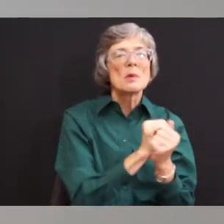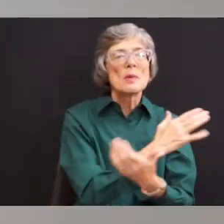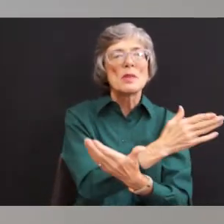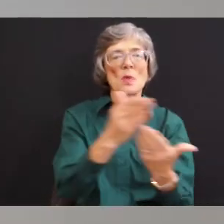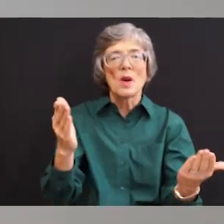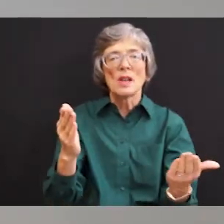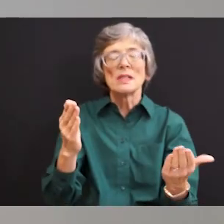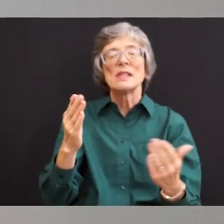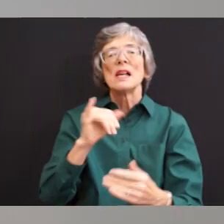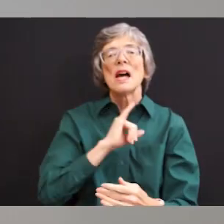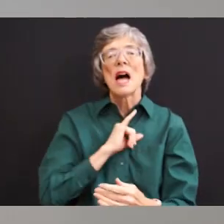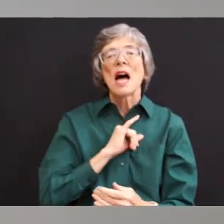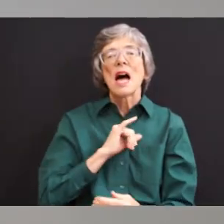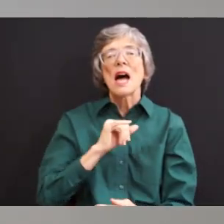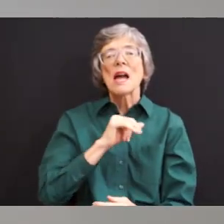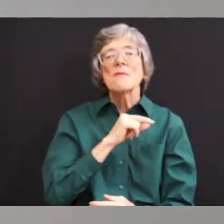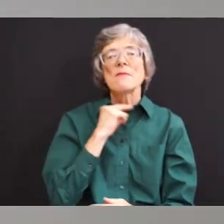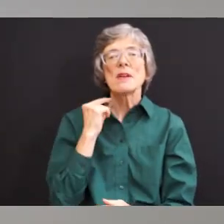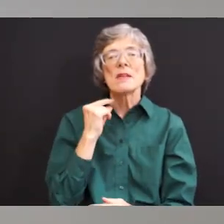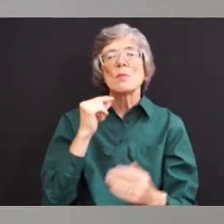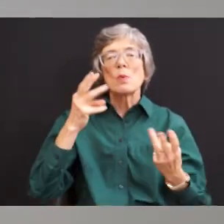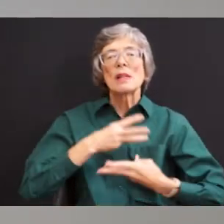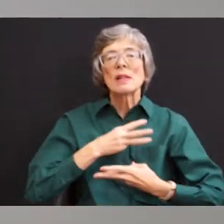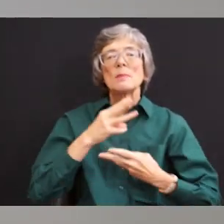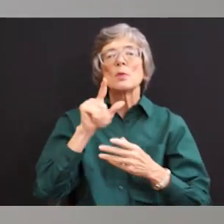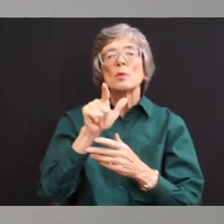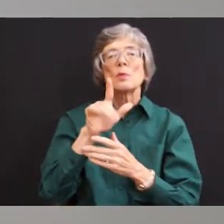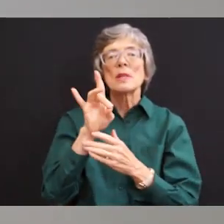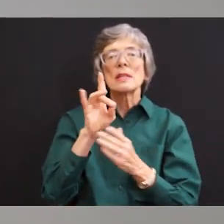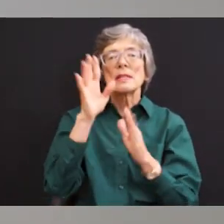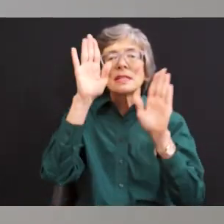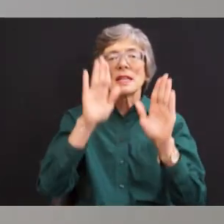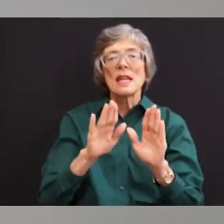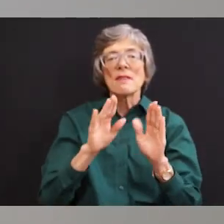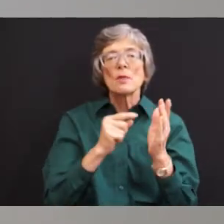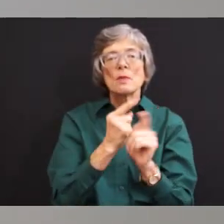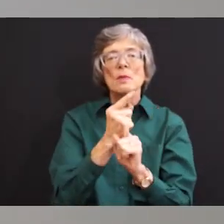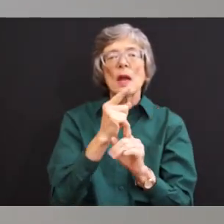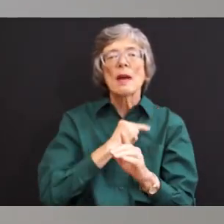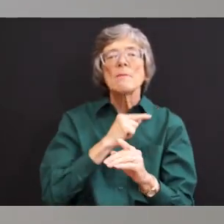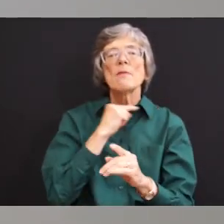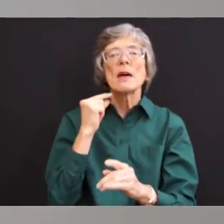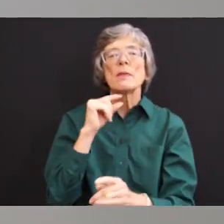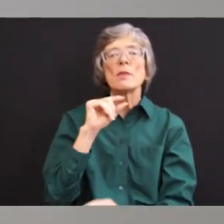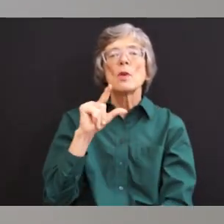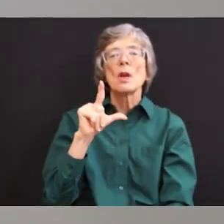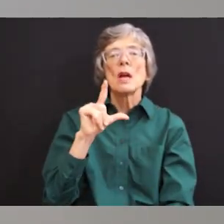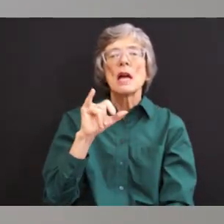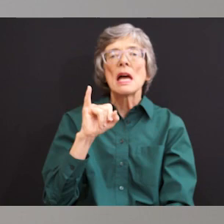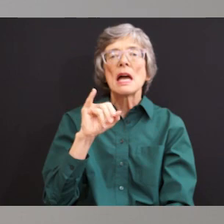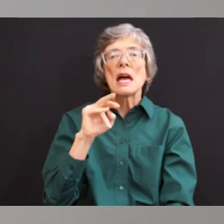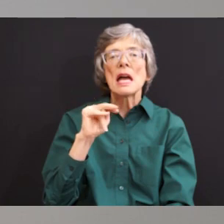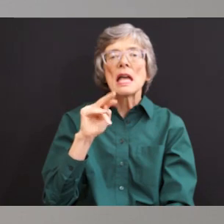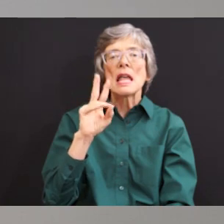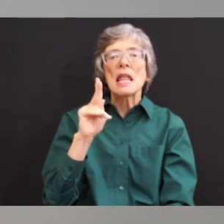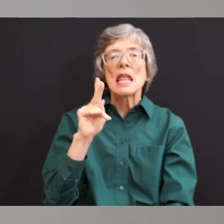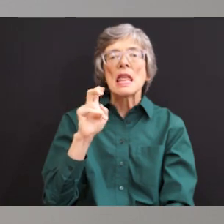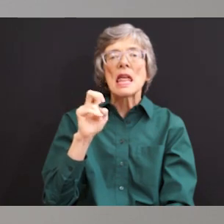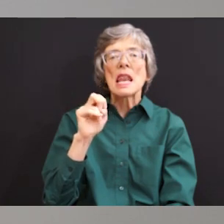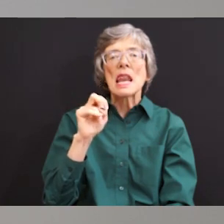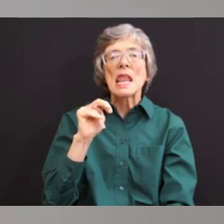with your spirit. Everyone, welcome to the 28th Sunday of Ordinary Time. I'm Father James Lincolnheld. It's a pleasure to get to celebrate Mass with you this